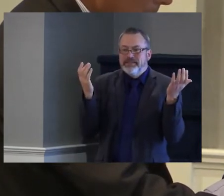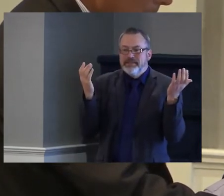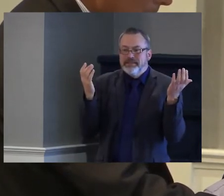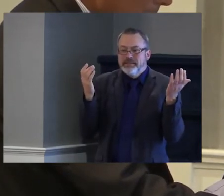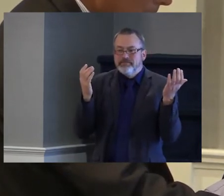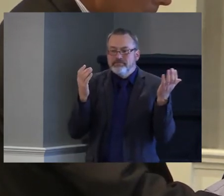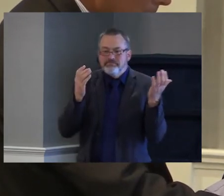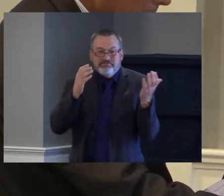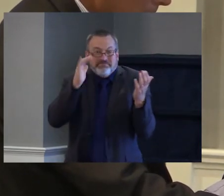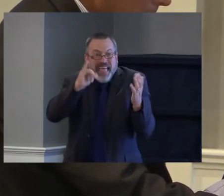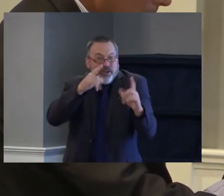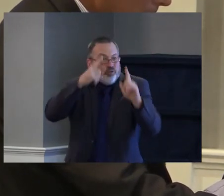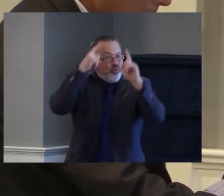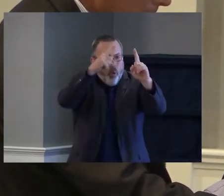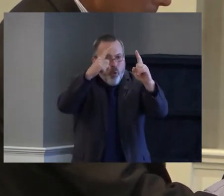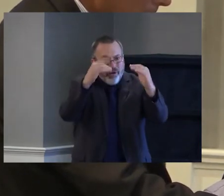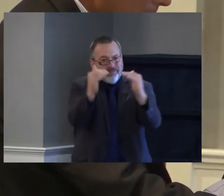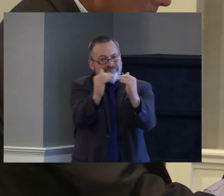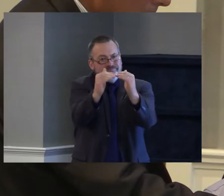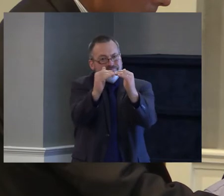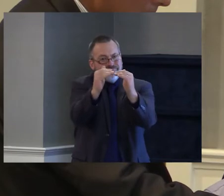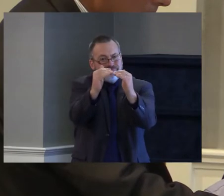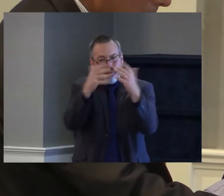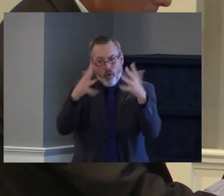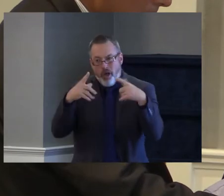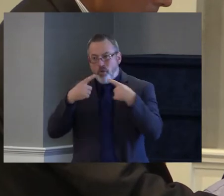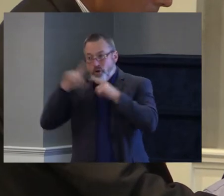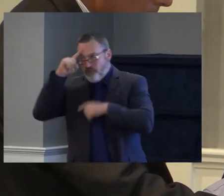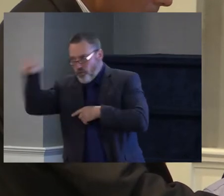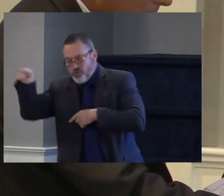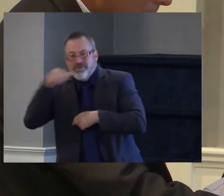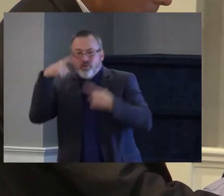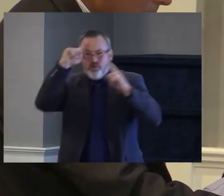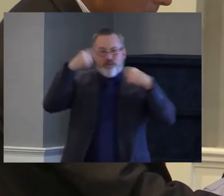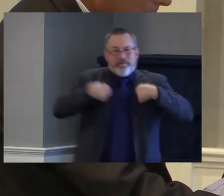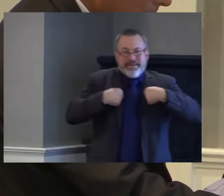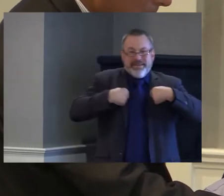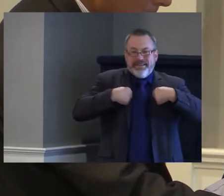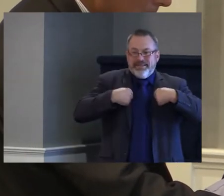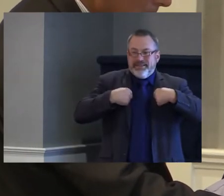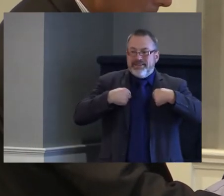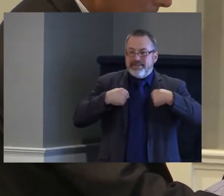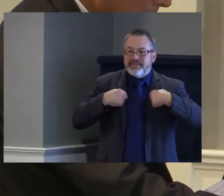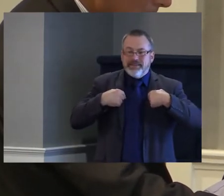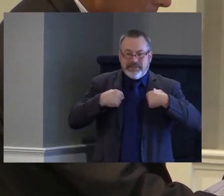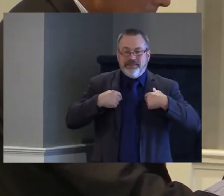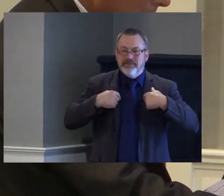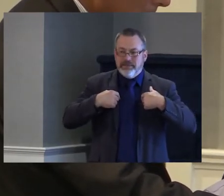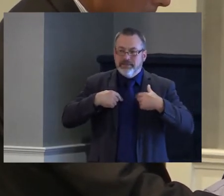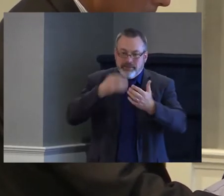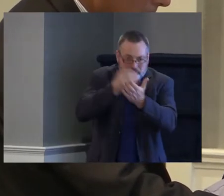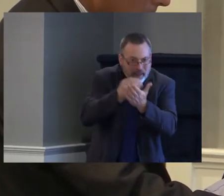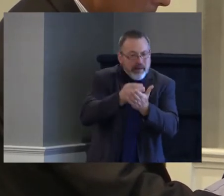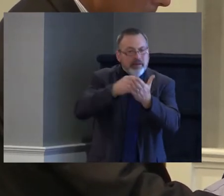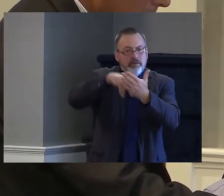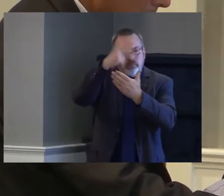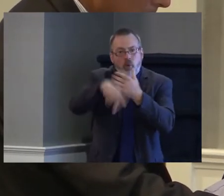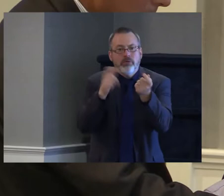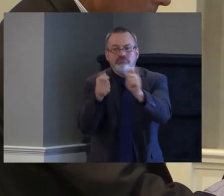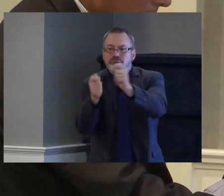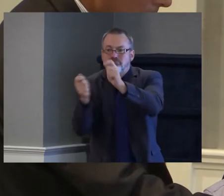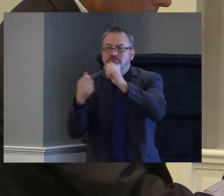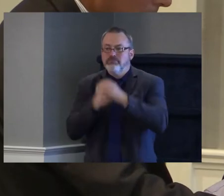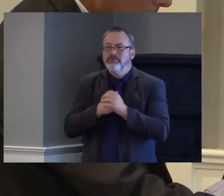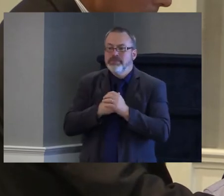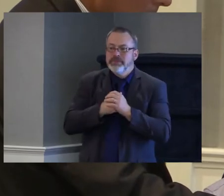design, making the world usable to, quote, the greatest extent possible by everyone, regardless of their age, ability, or status in